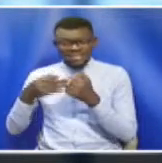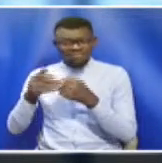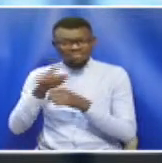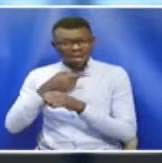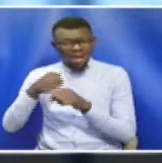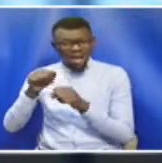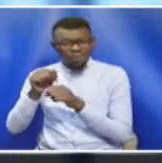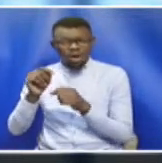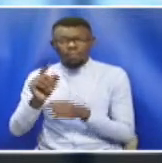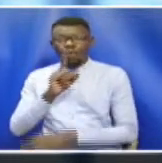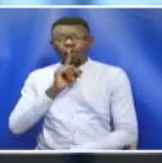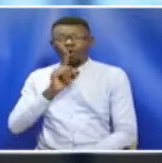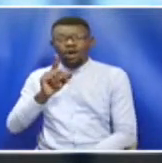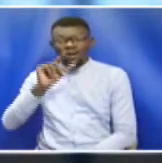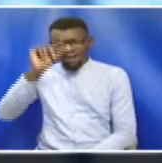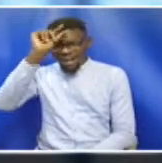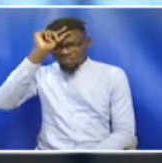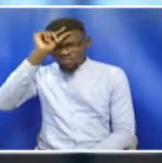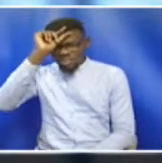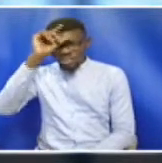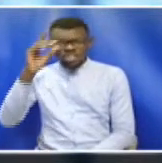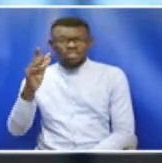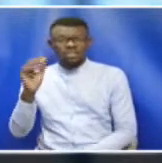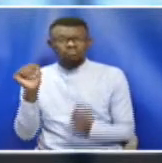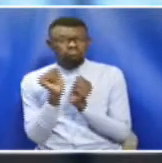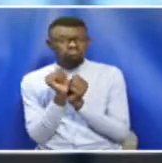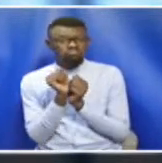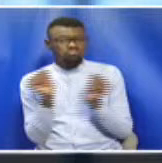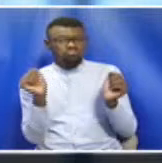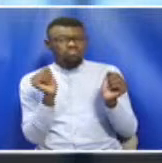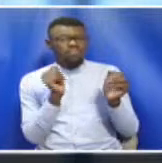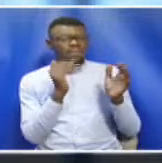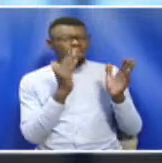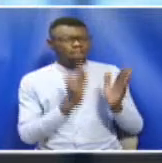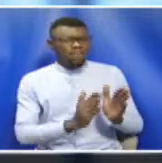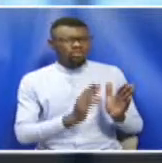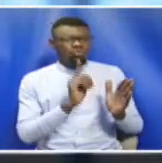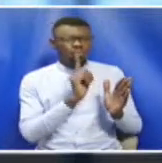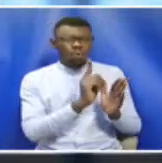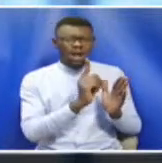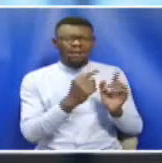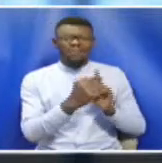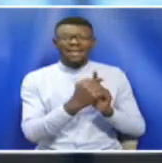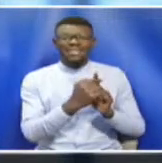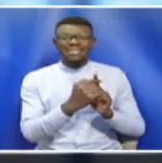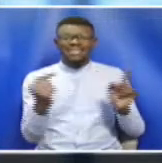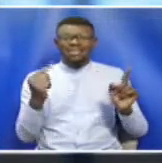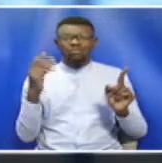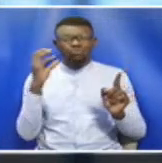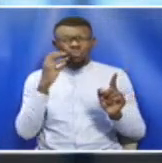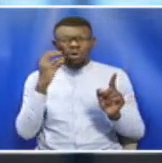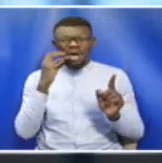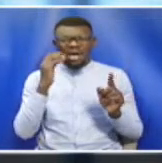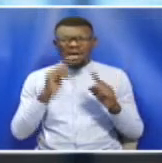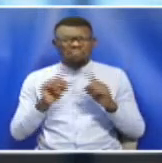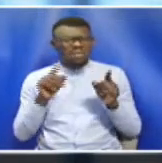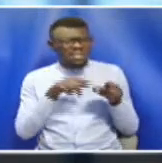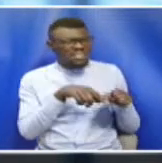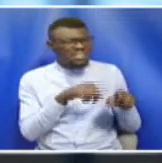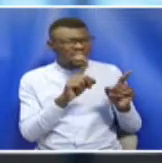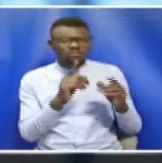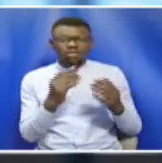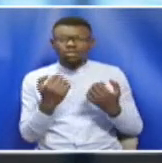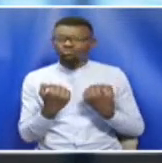to produce a convict who had assassinated Tom Mboya. But before the lapse of those 48 hours, Morara perished in a road